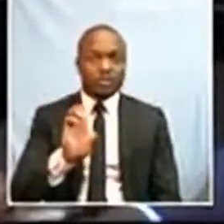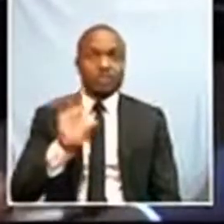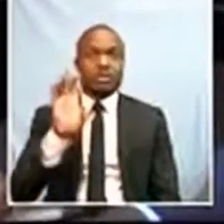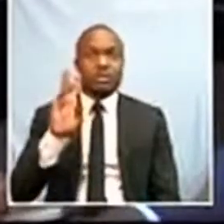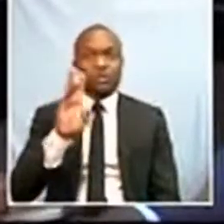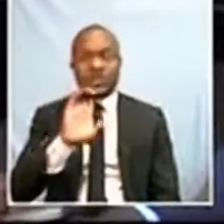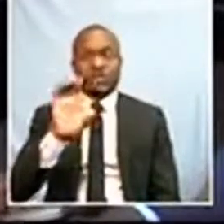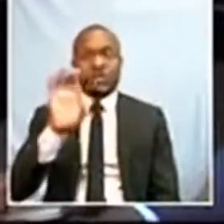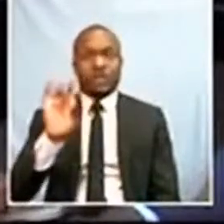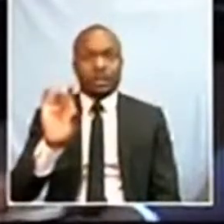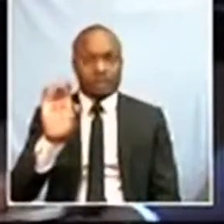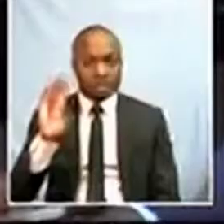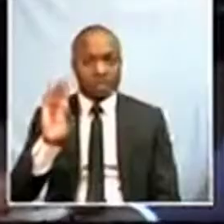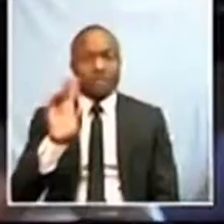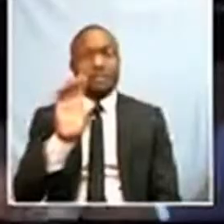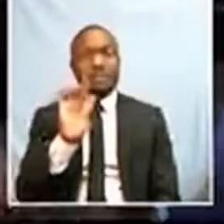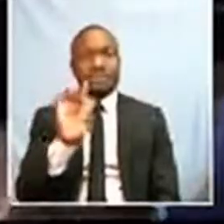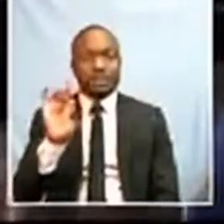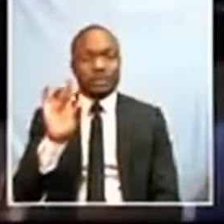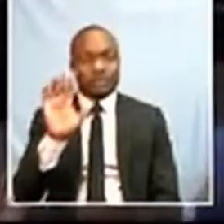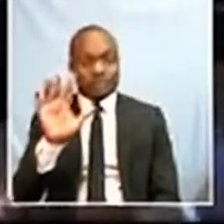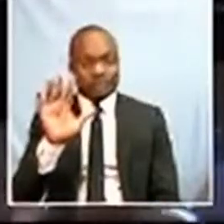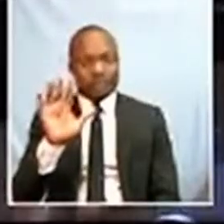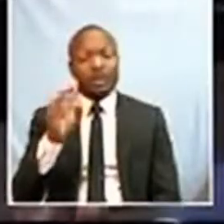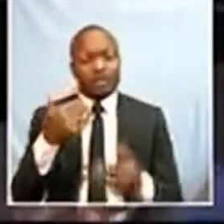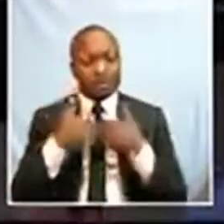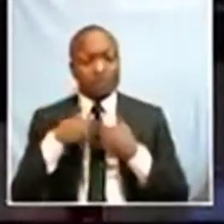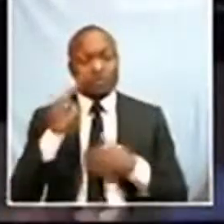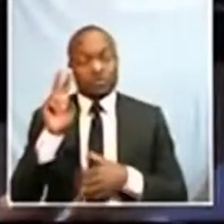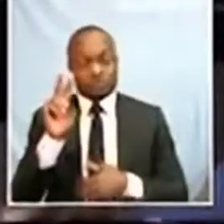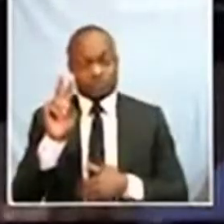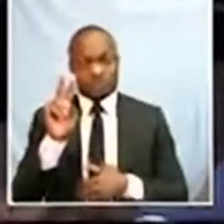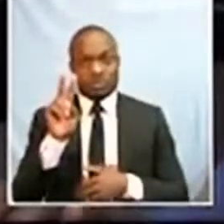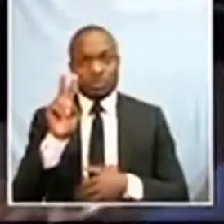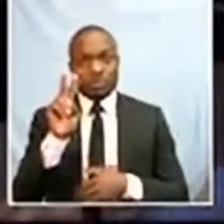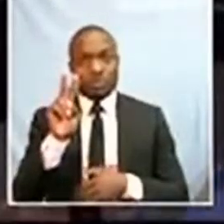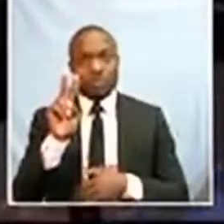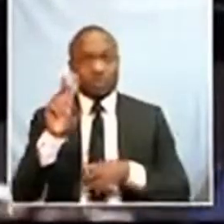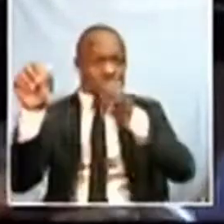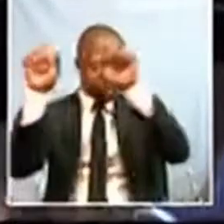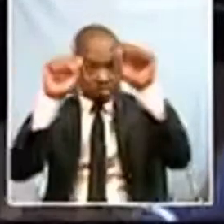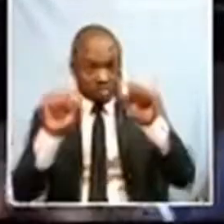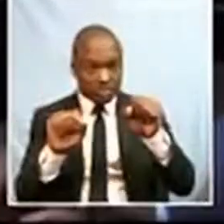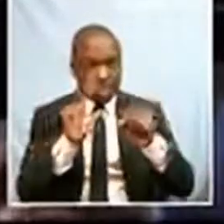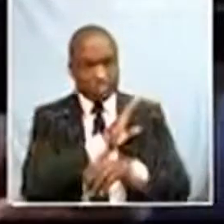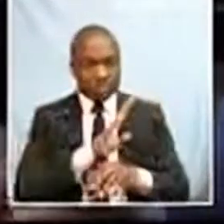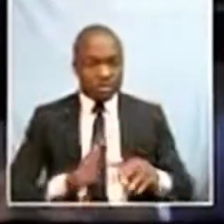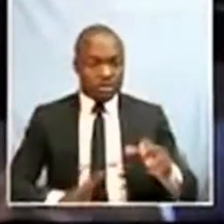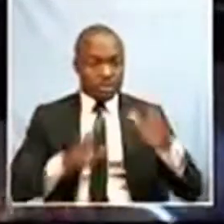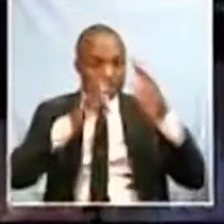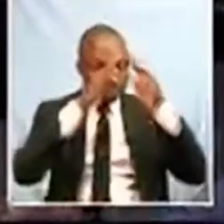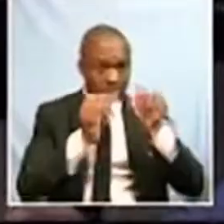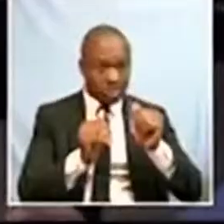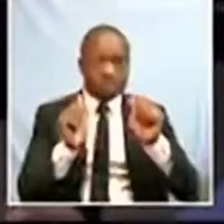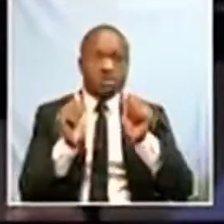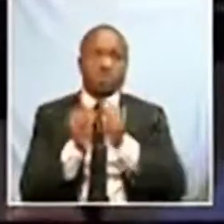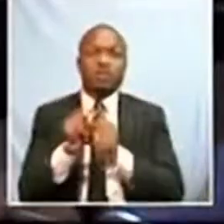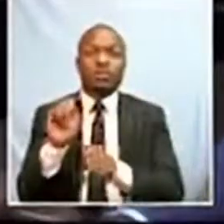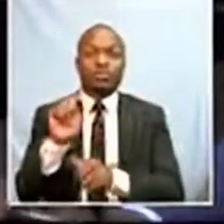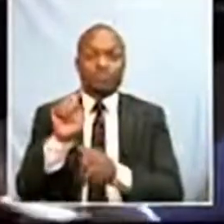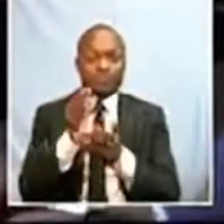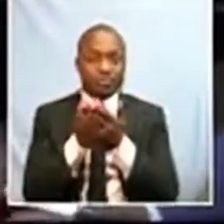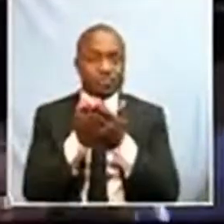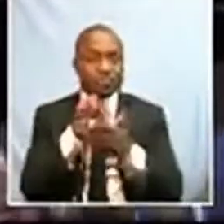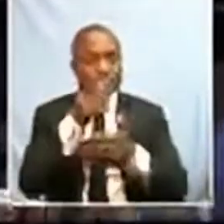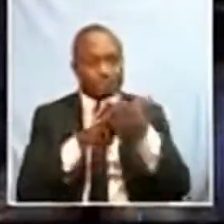687,885 comprised of two structures, the dormitory and the ablution itself, which I submitted.